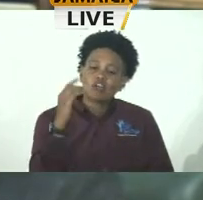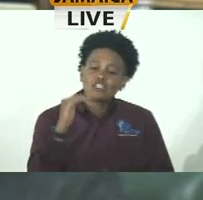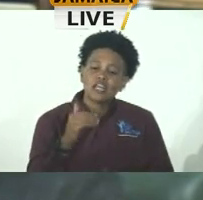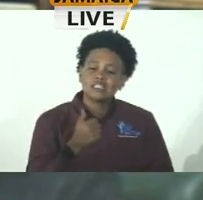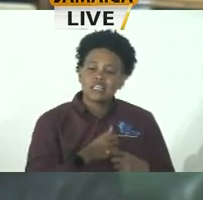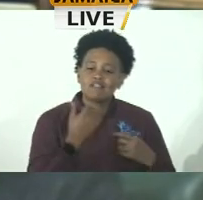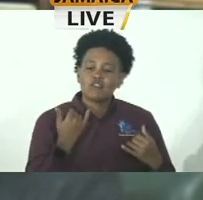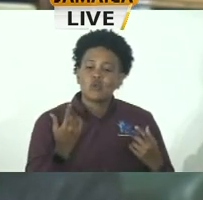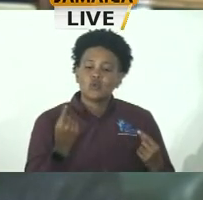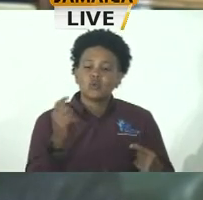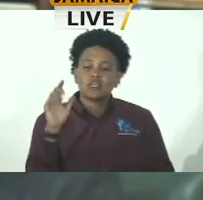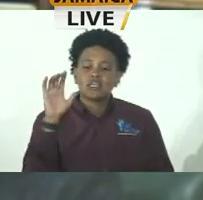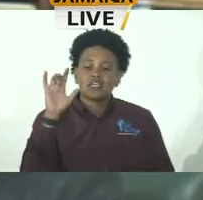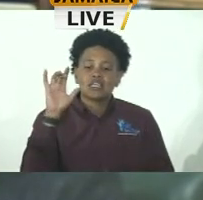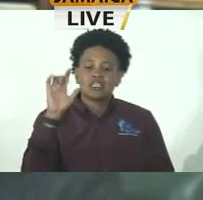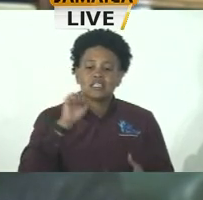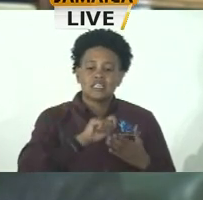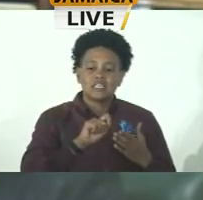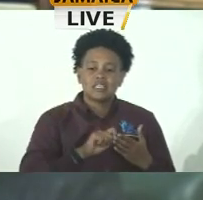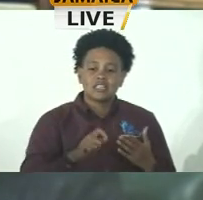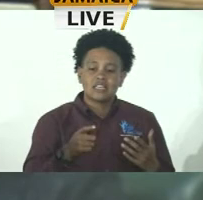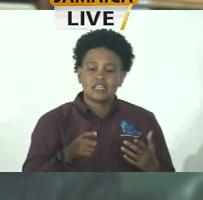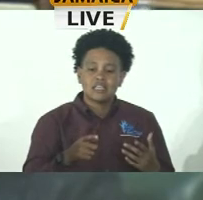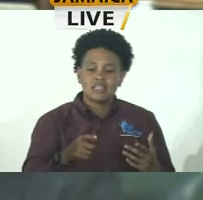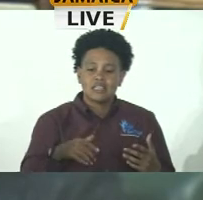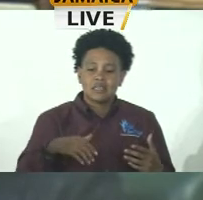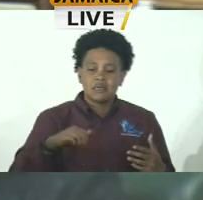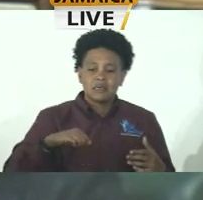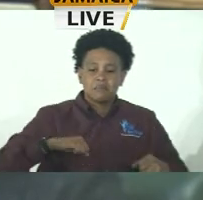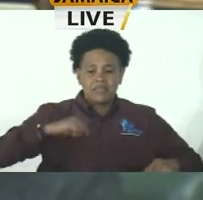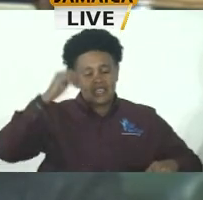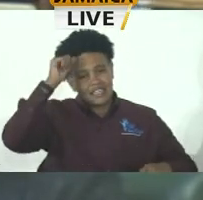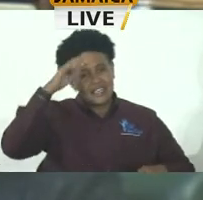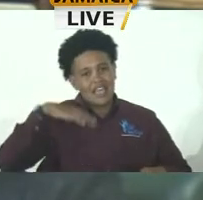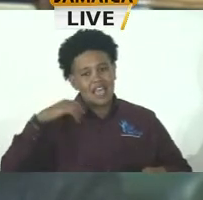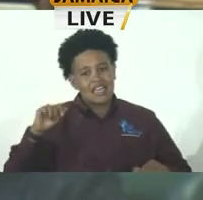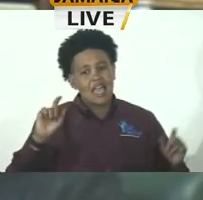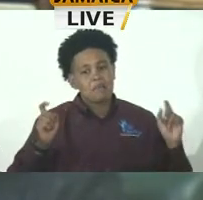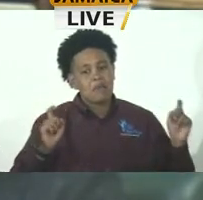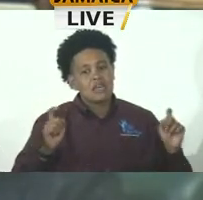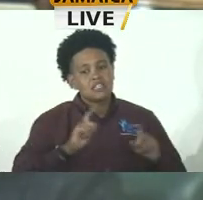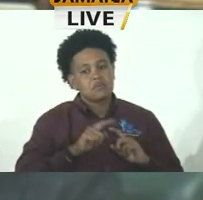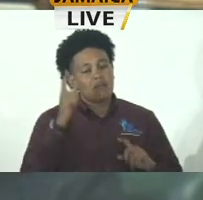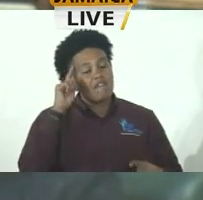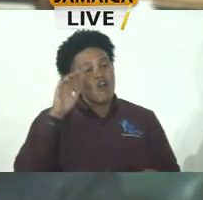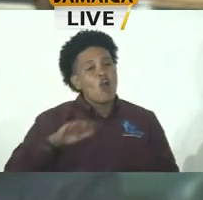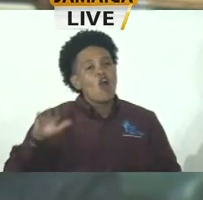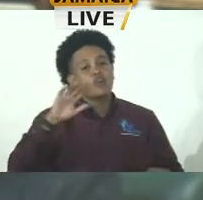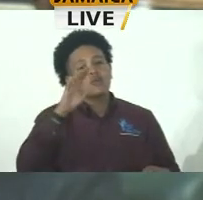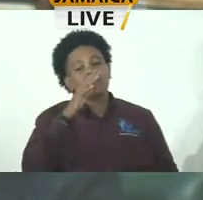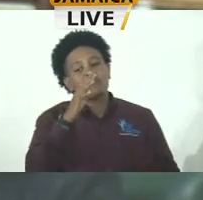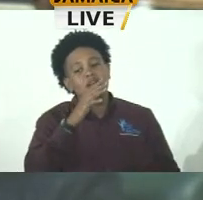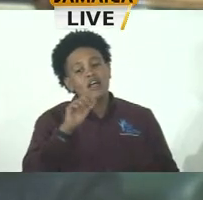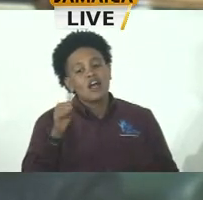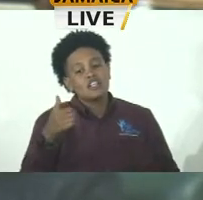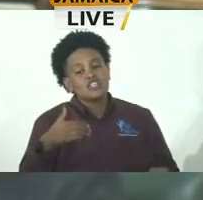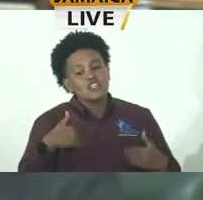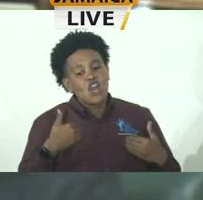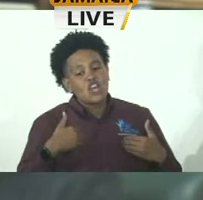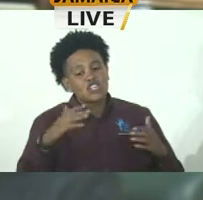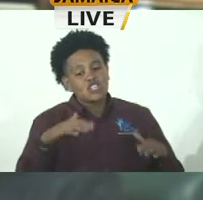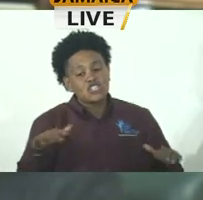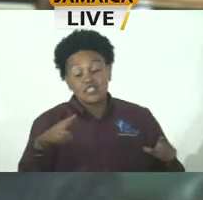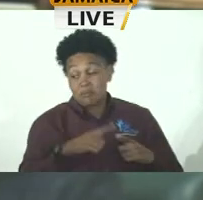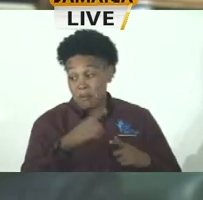who is doing cxes but you know he's a big guy so he can he can manage but for all those other children younger children and